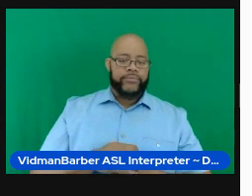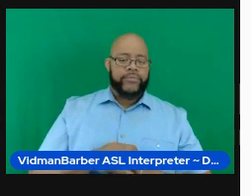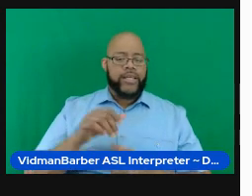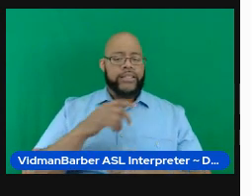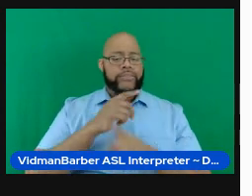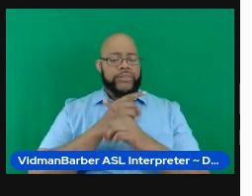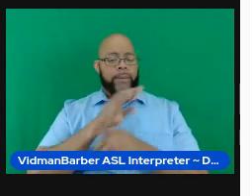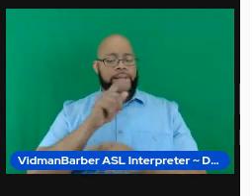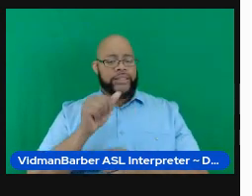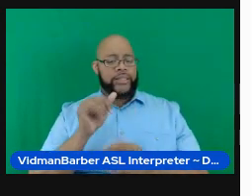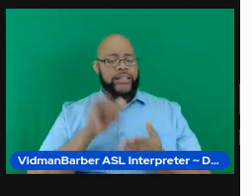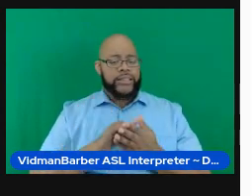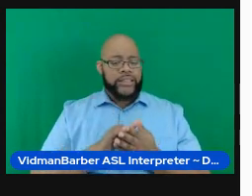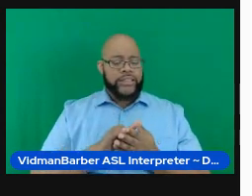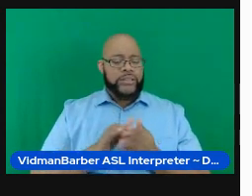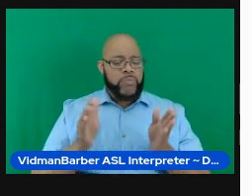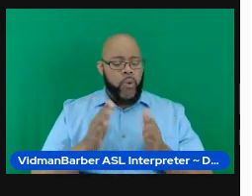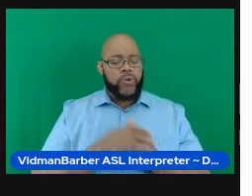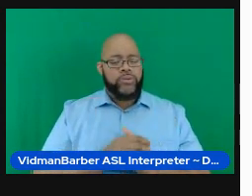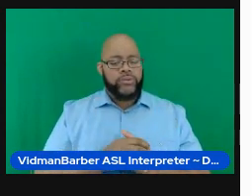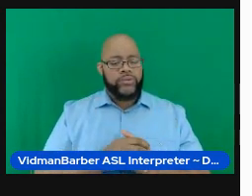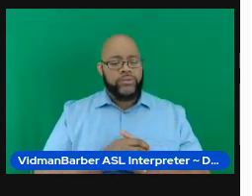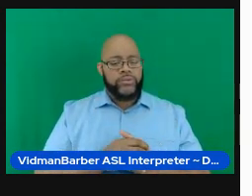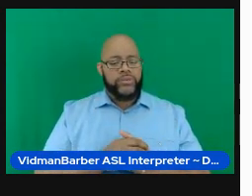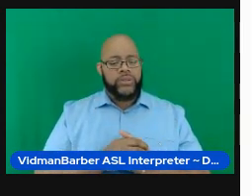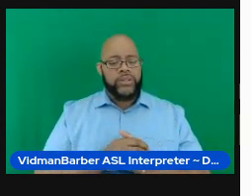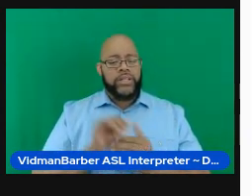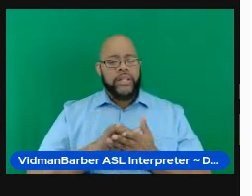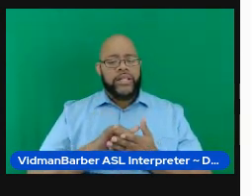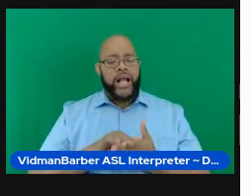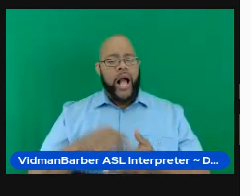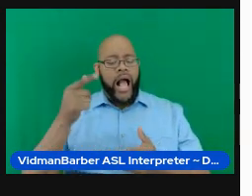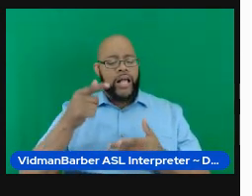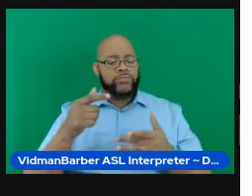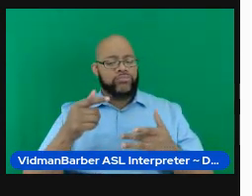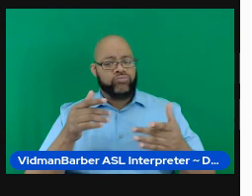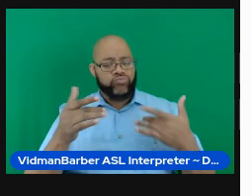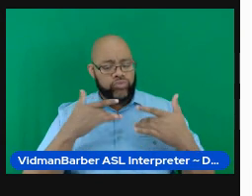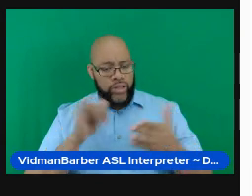Beta-defensins are small molecules, antimicrobial peptides that are highly conserved in